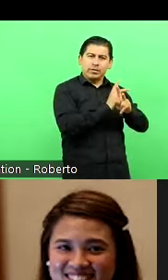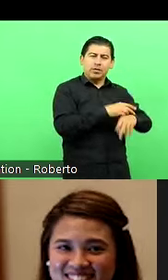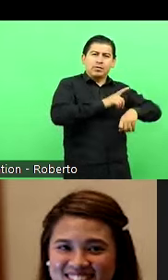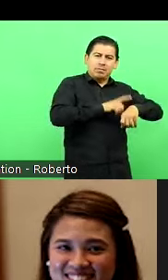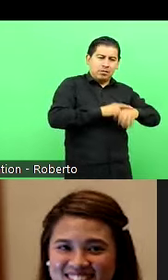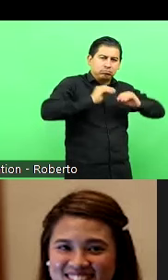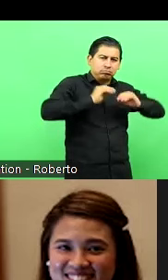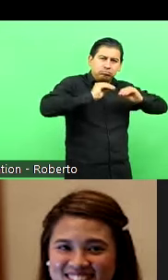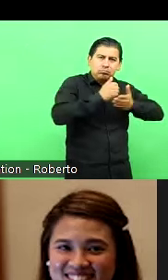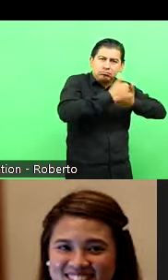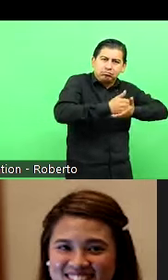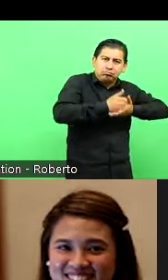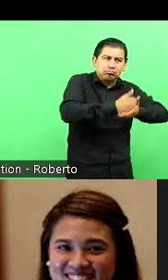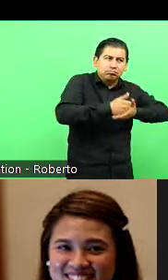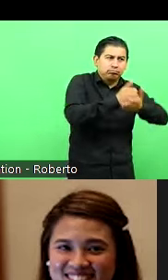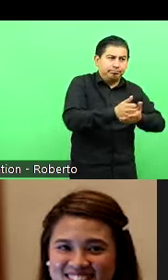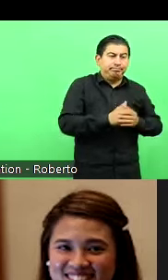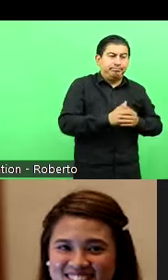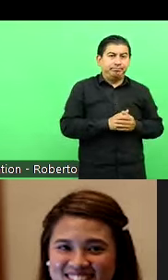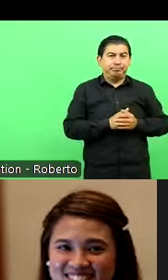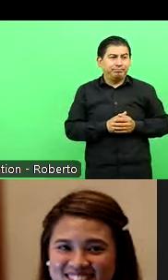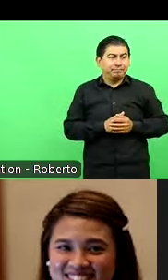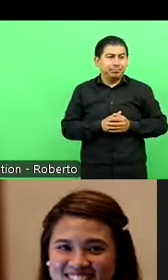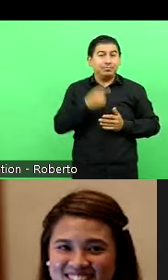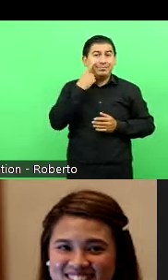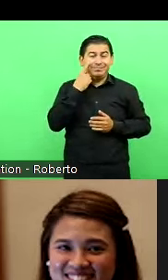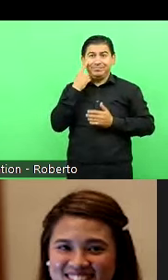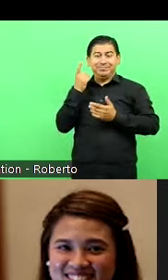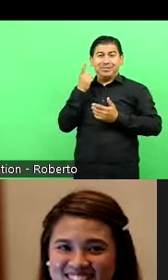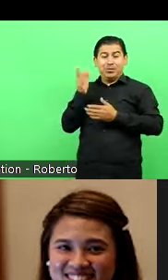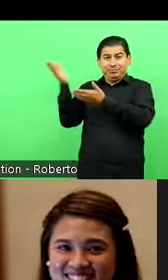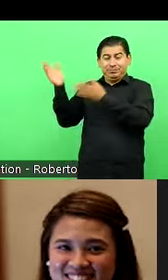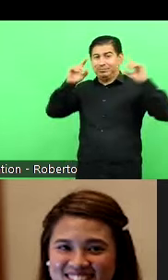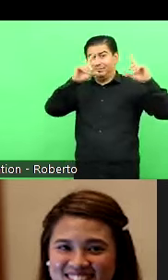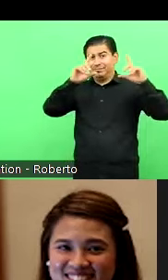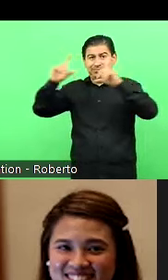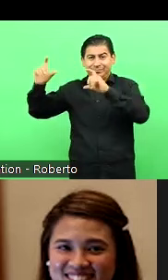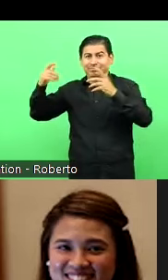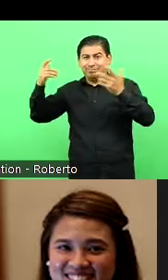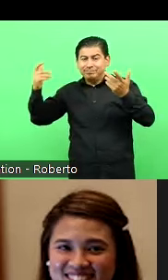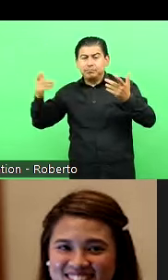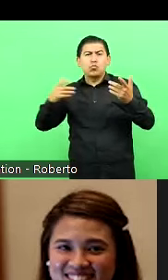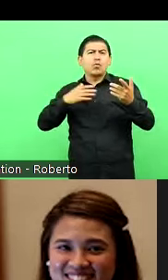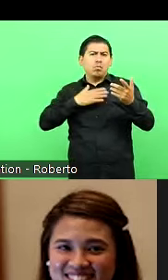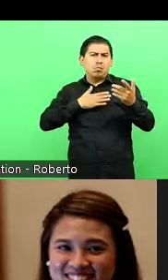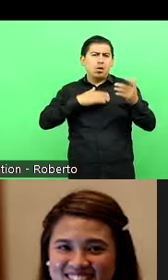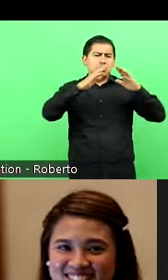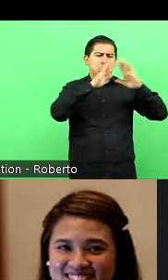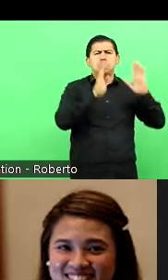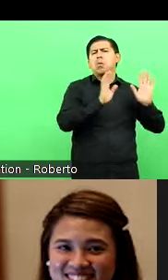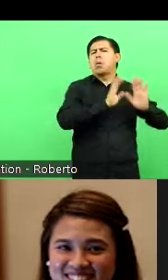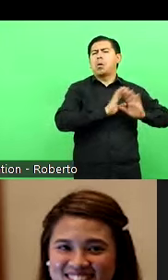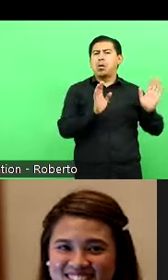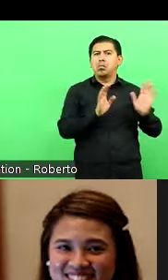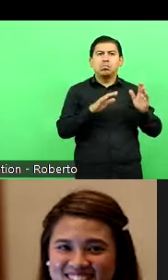where displaced population stays is not really accessible. And so now we are now making